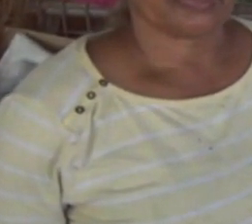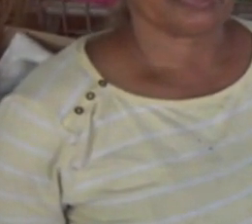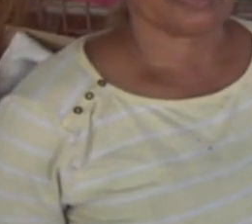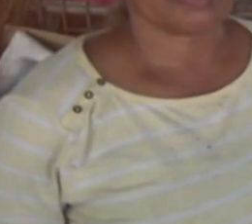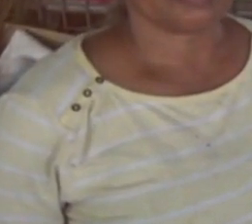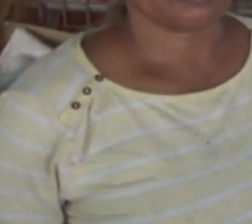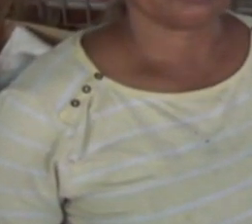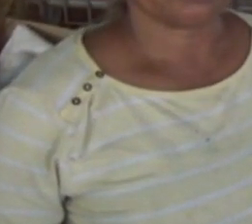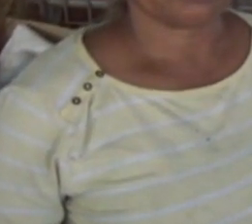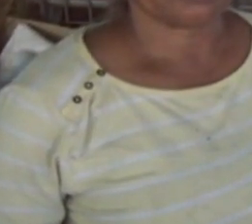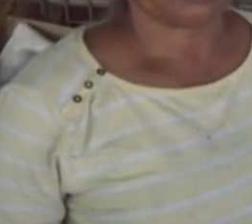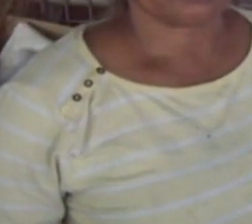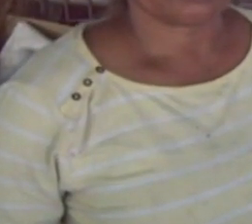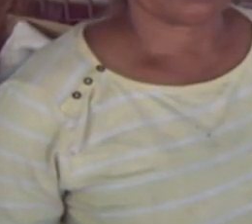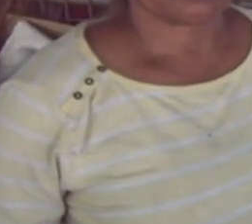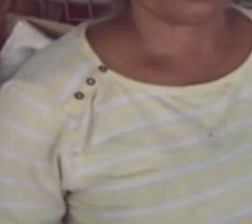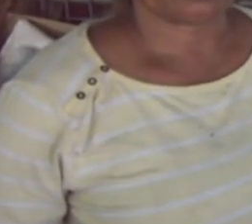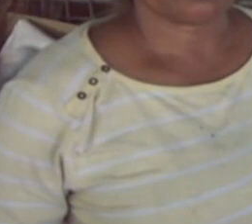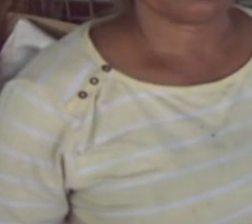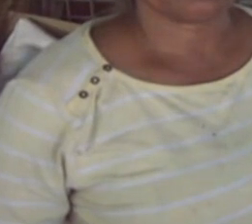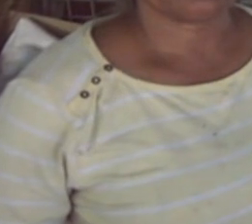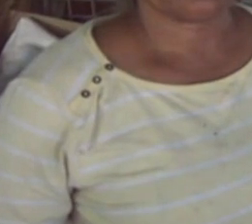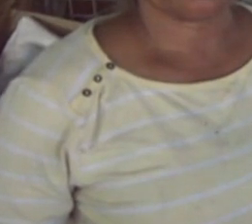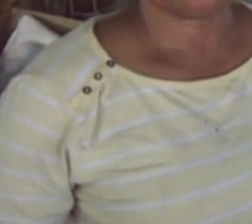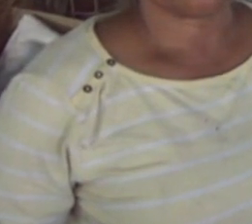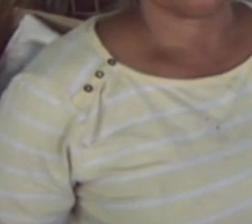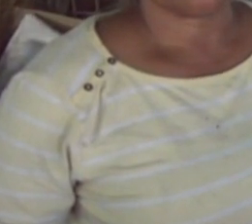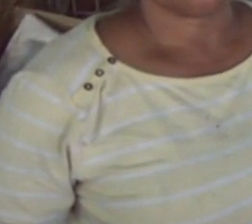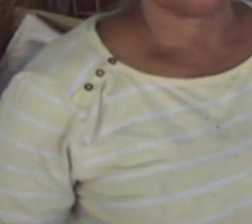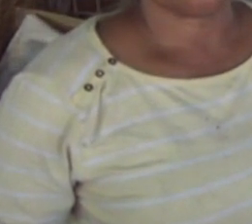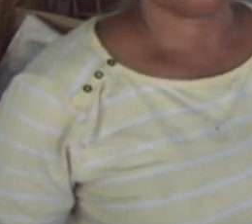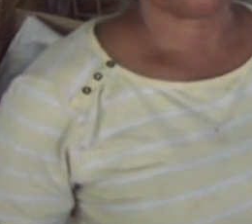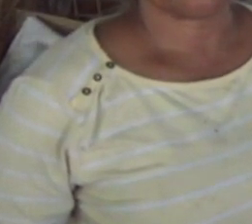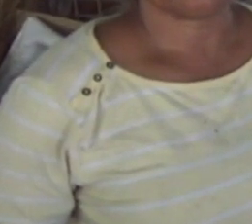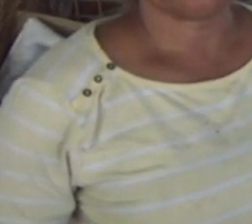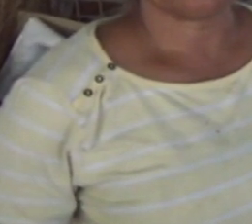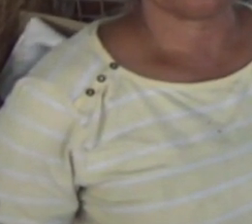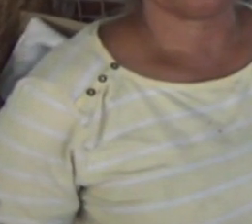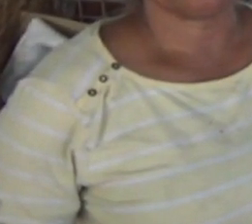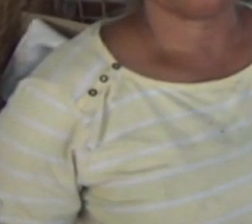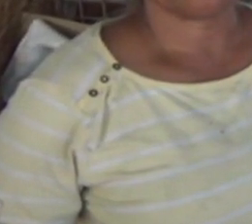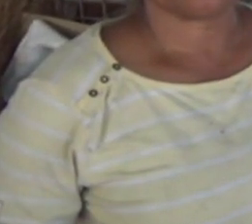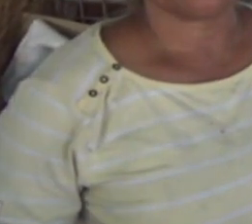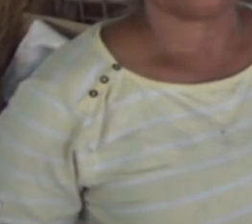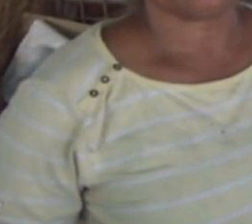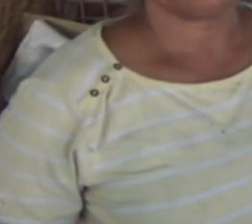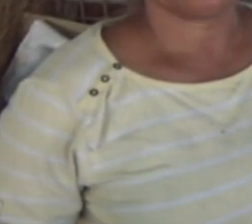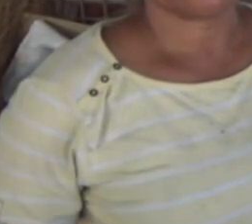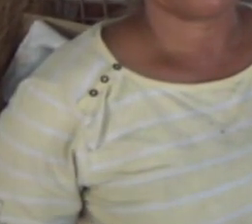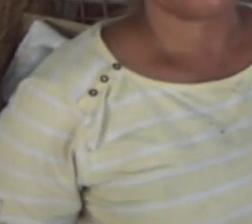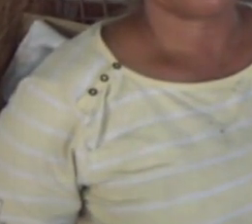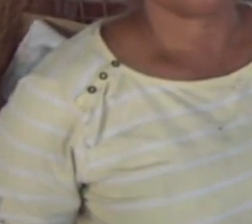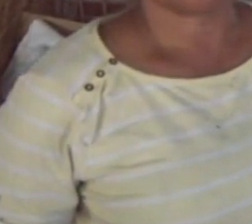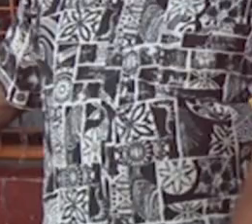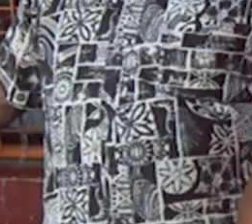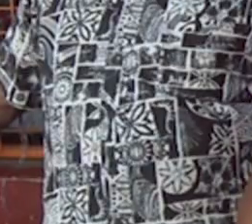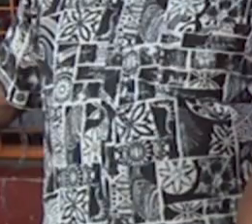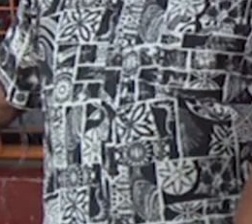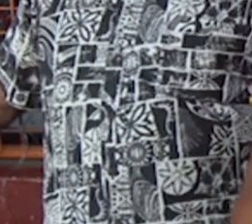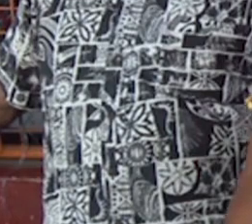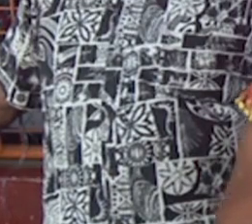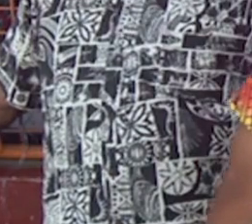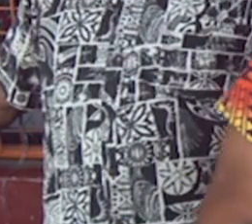taka tingai tabua, ondo mai bulu tina singile wango na makete. Ondo tali taka na barong na Radio Fiji 1 ondo moy binti.